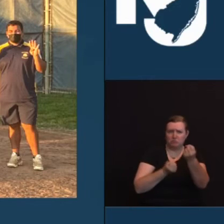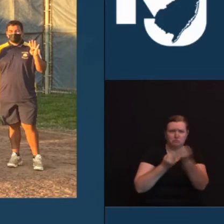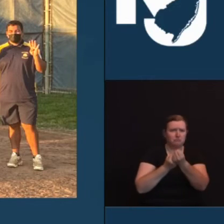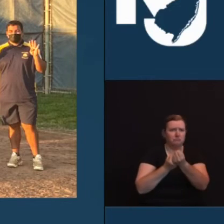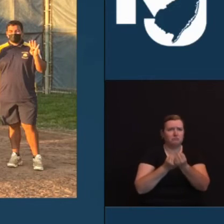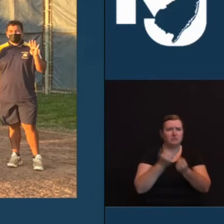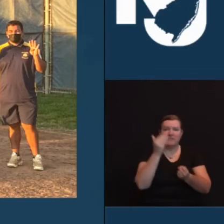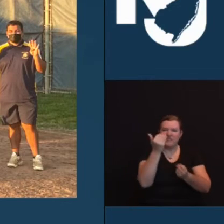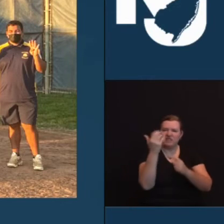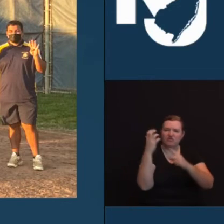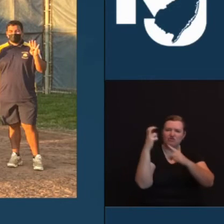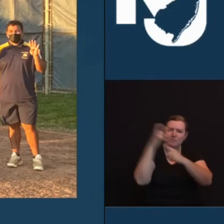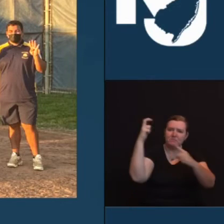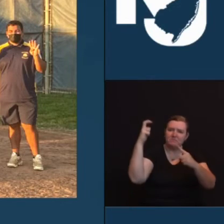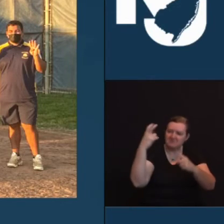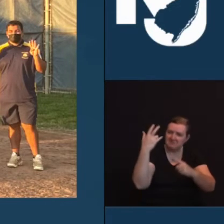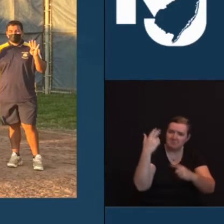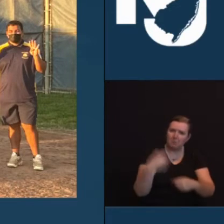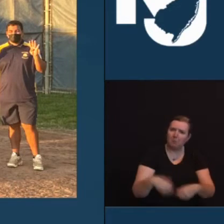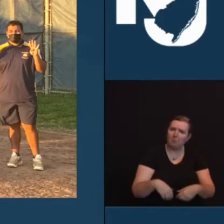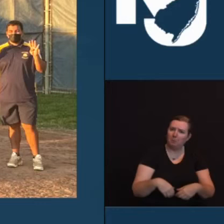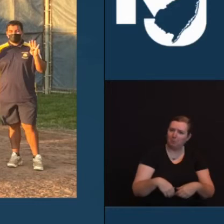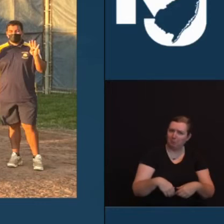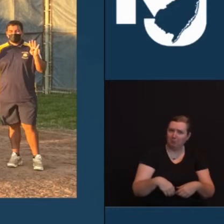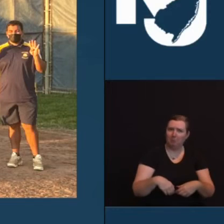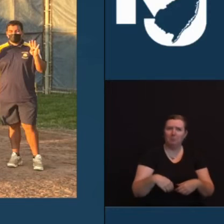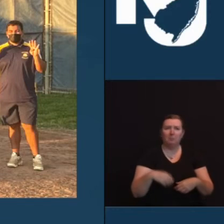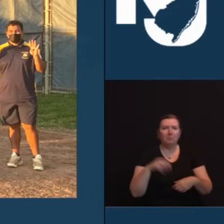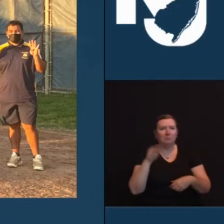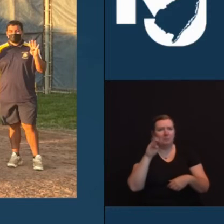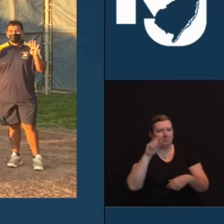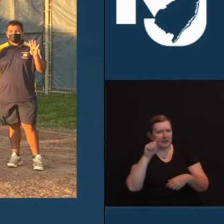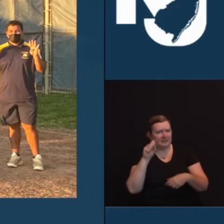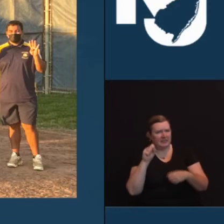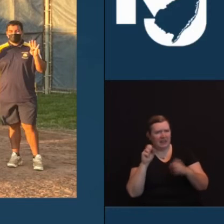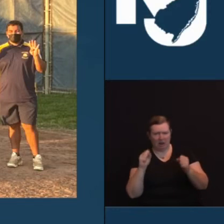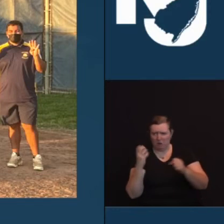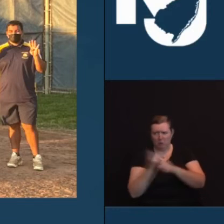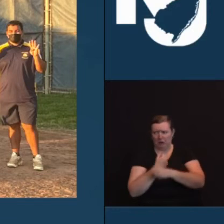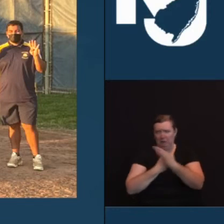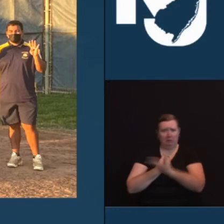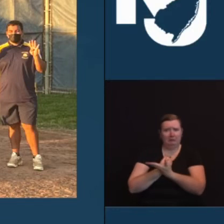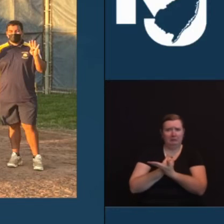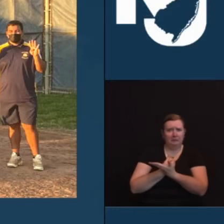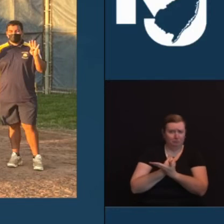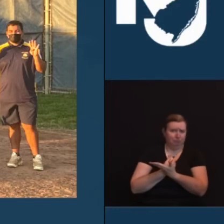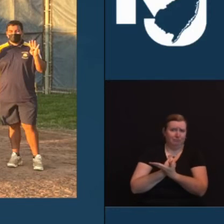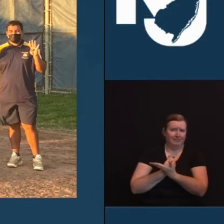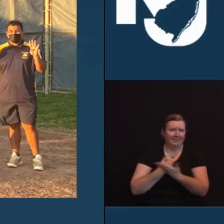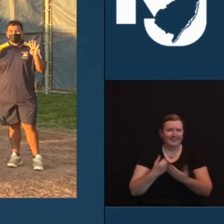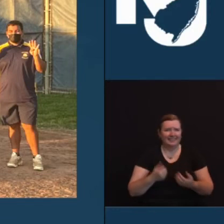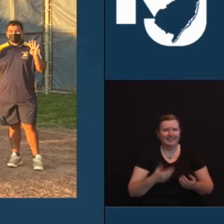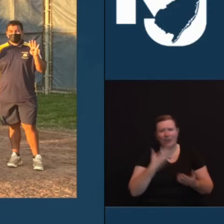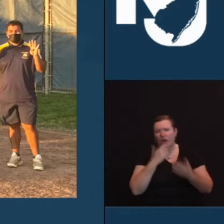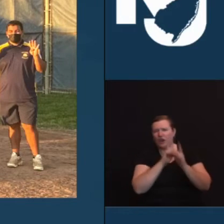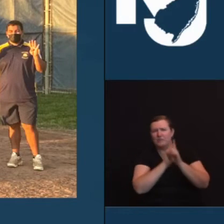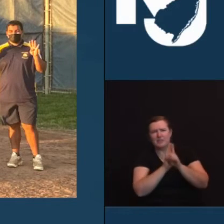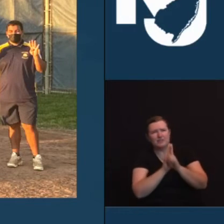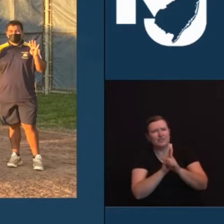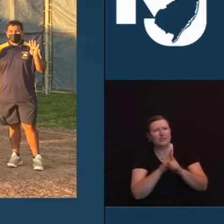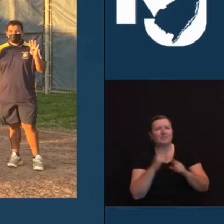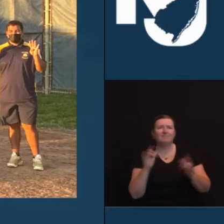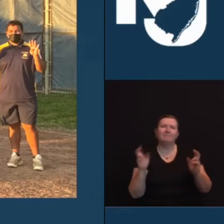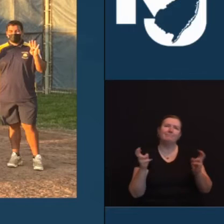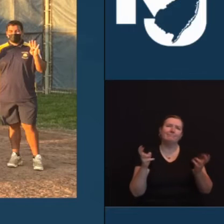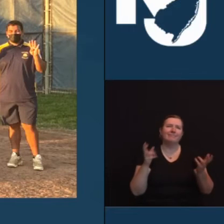Mets could have used him. He was a friend to many and a mentor and father figure to many more. He passed his love of baseball on to hundreds